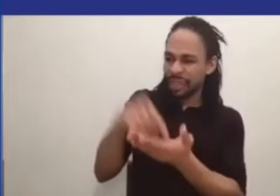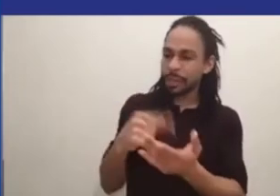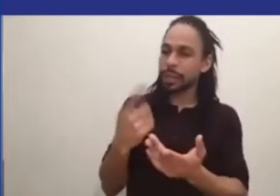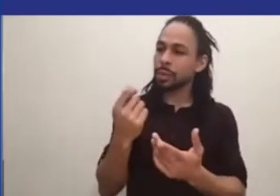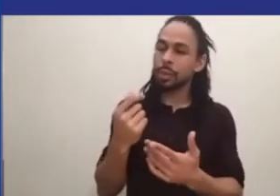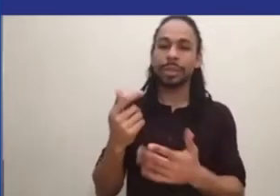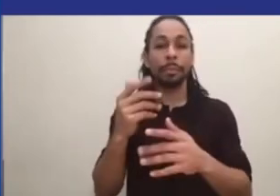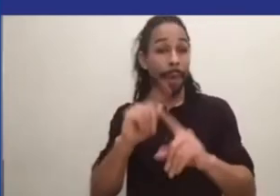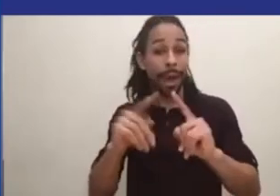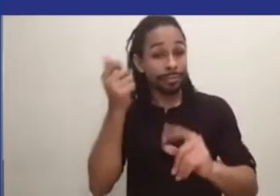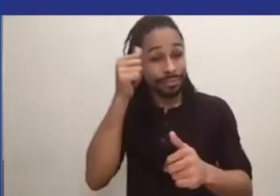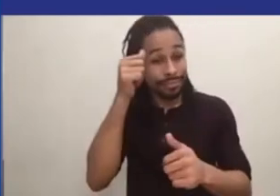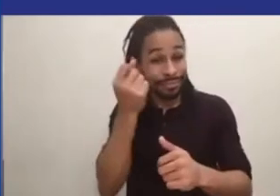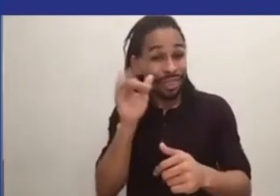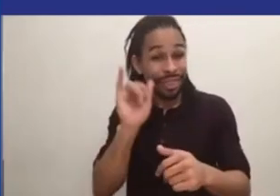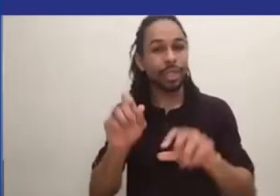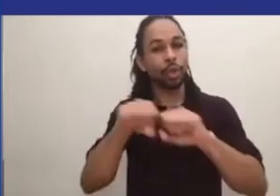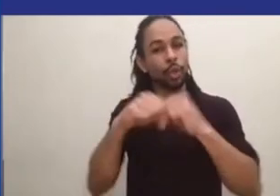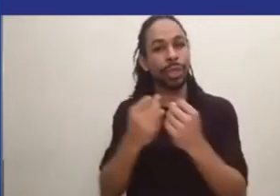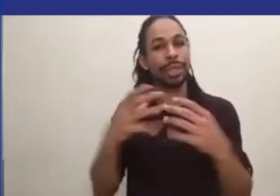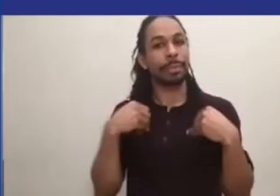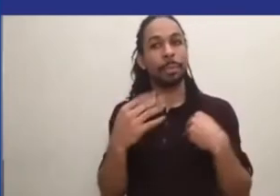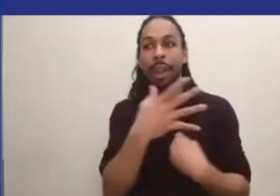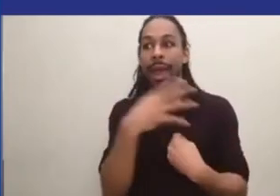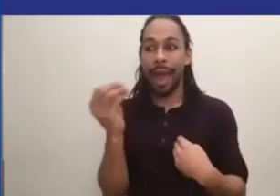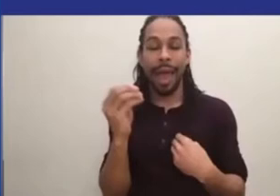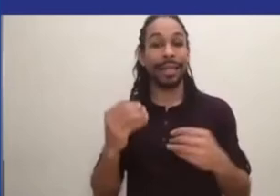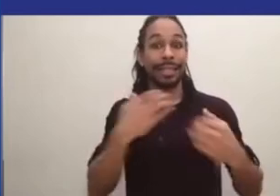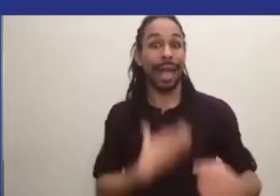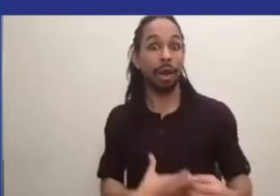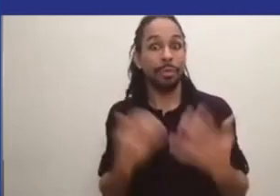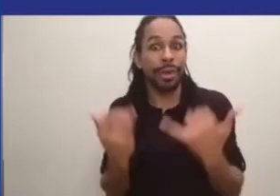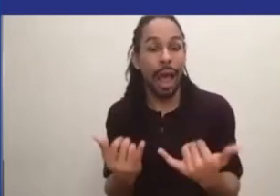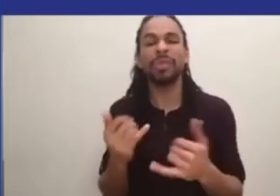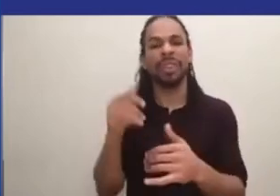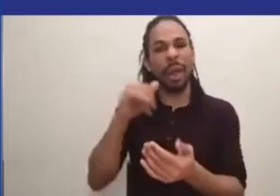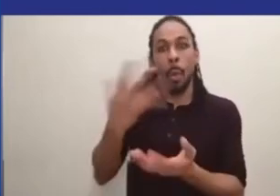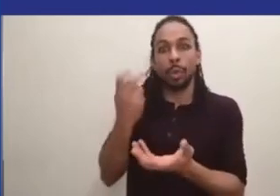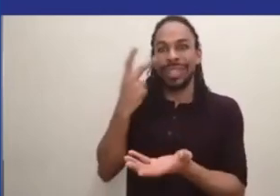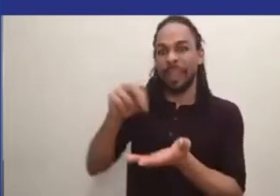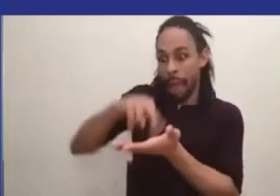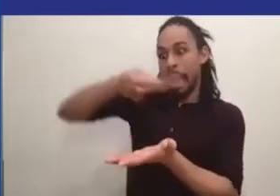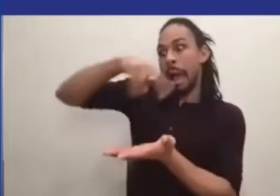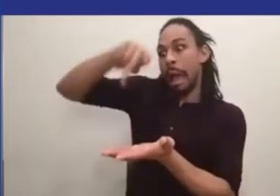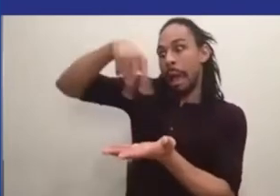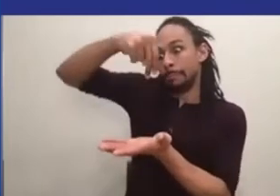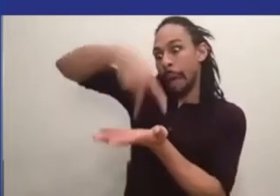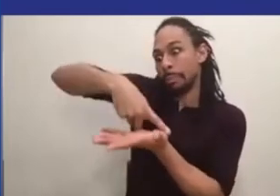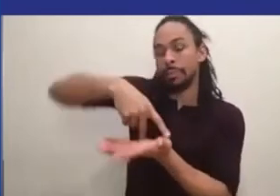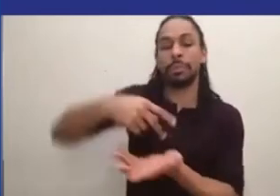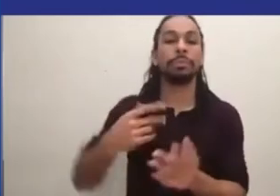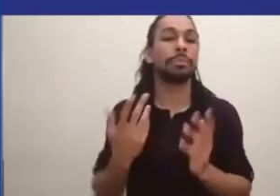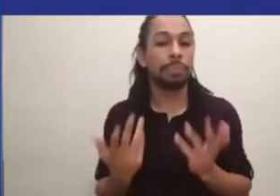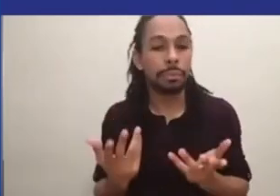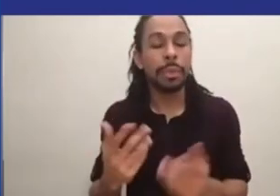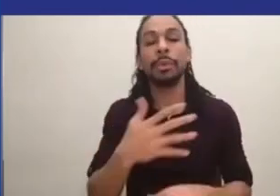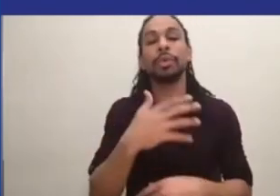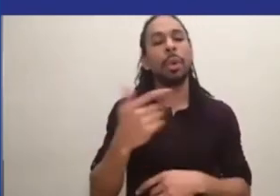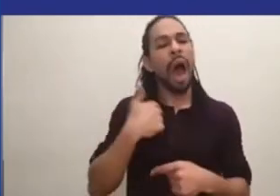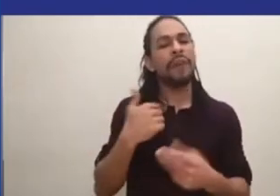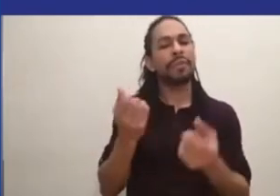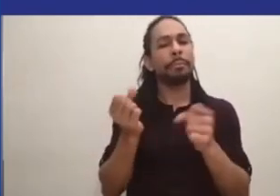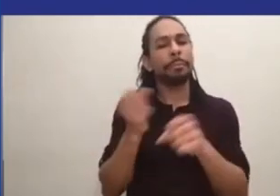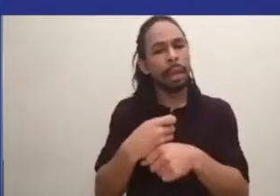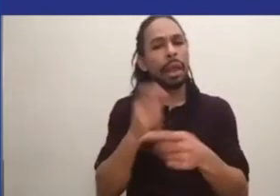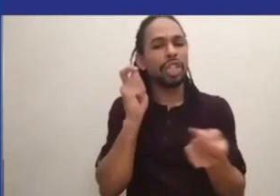desirable right now. So that's what they want to see. And I've made allowances, like Melita said, and I've made adjustments to accommodate the